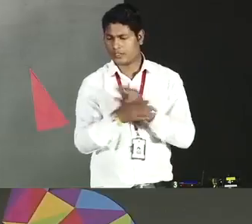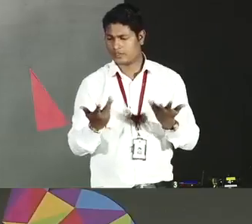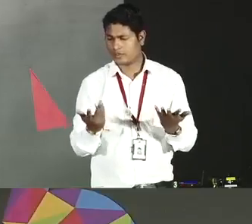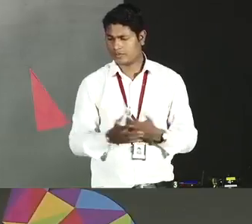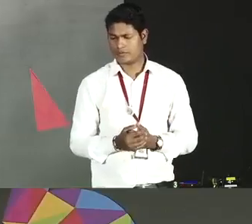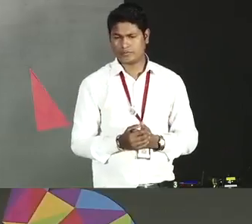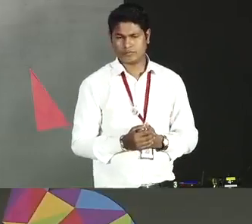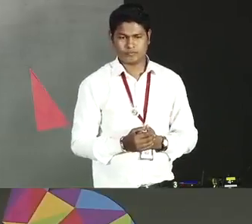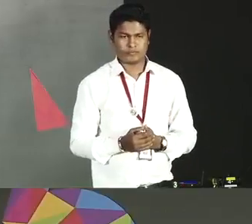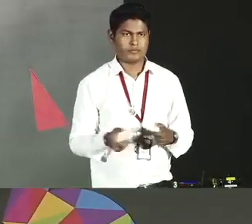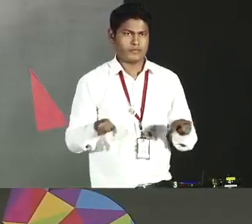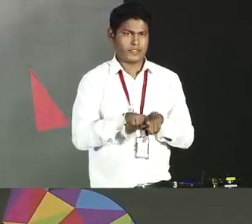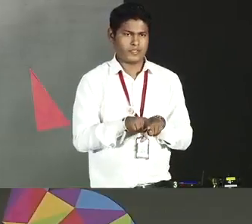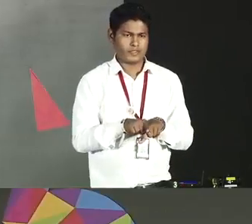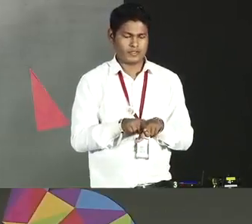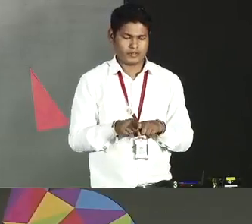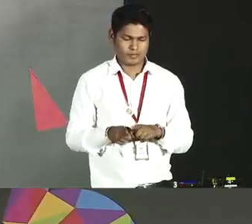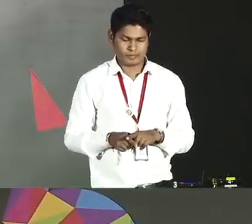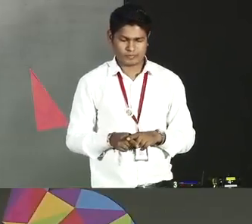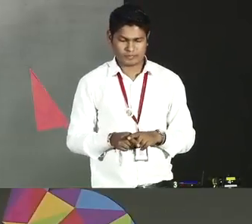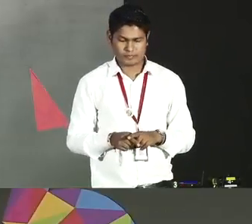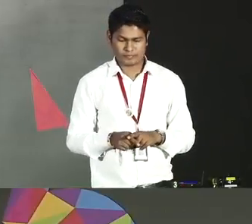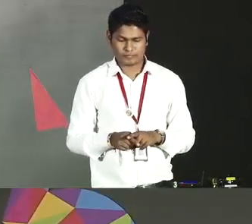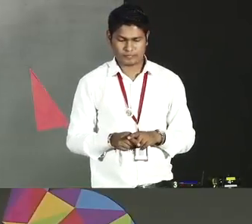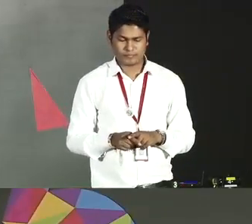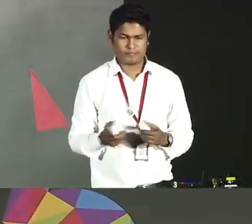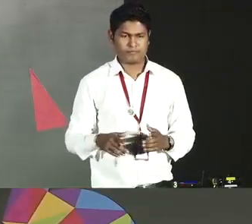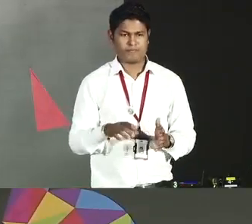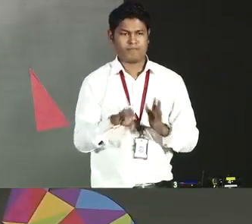little story about Charlie and the behaviors that